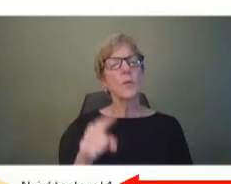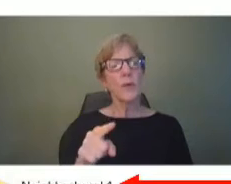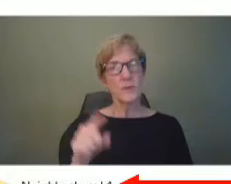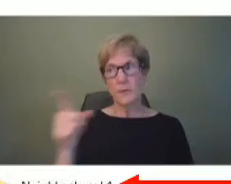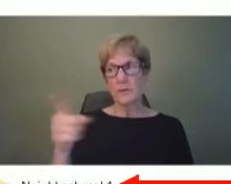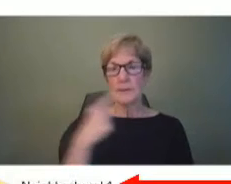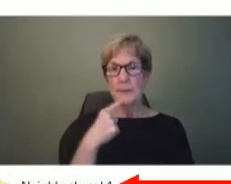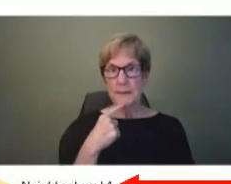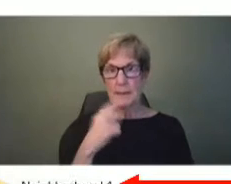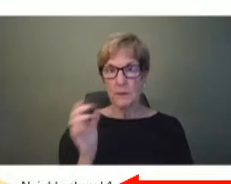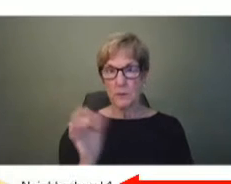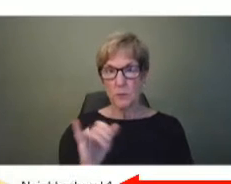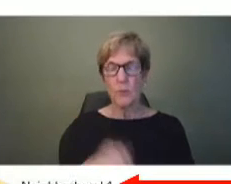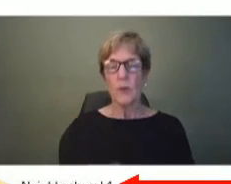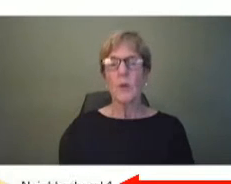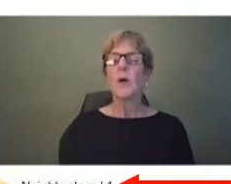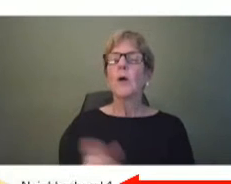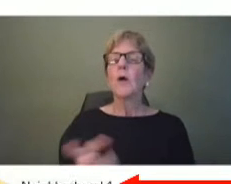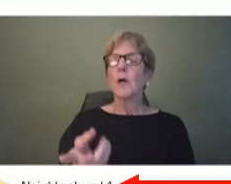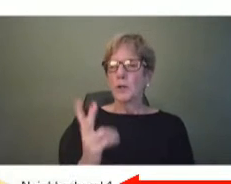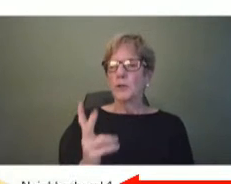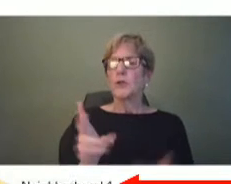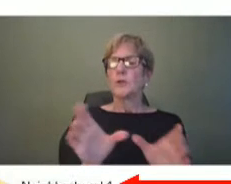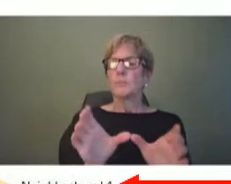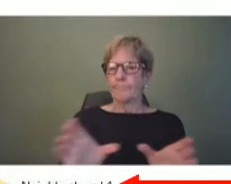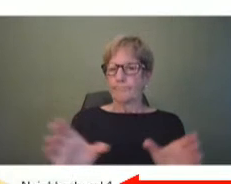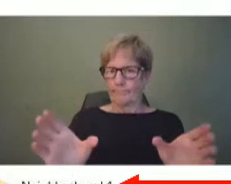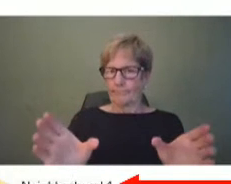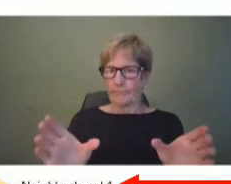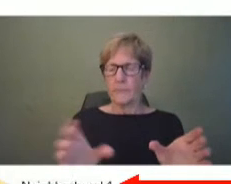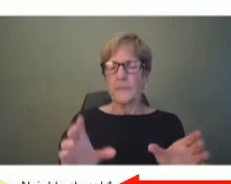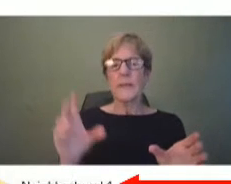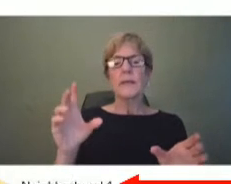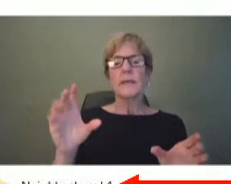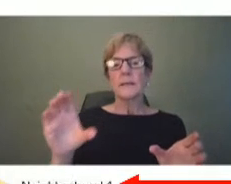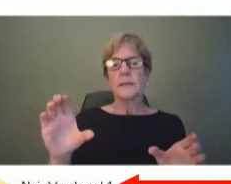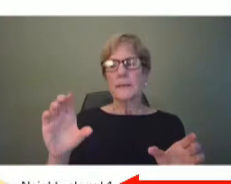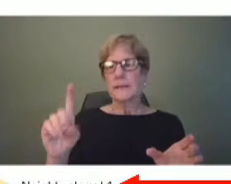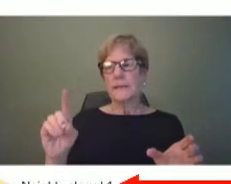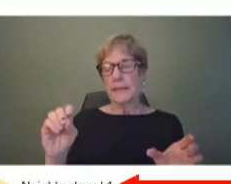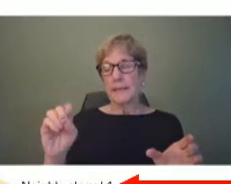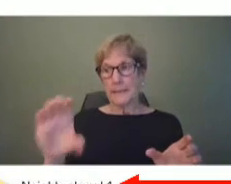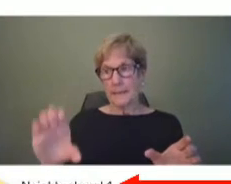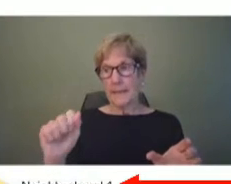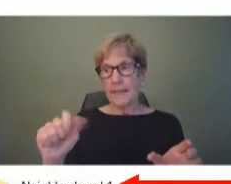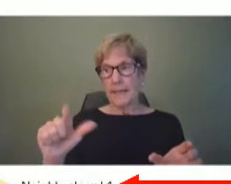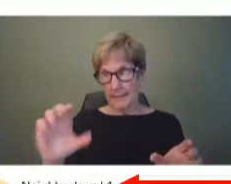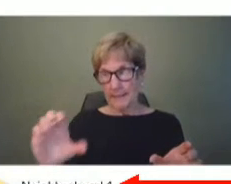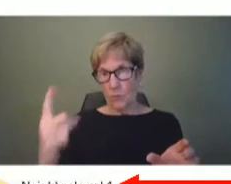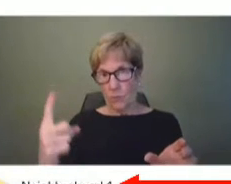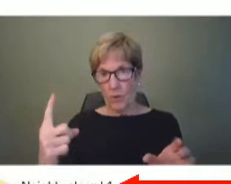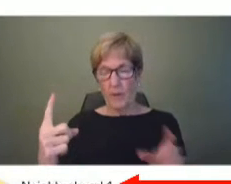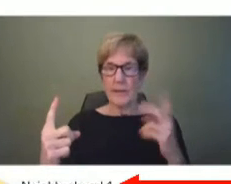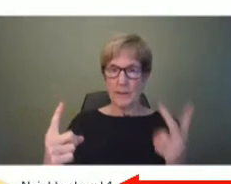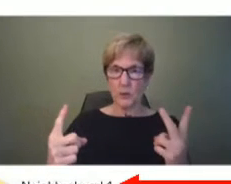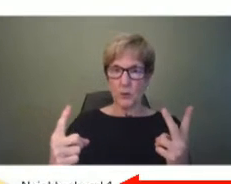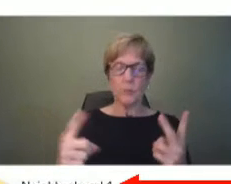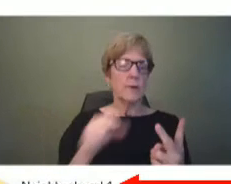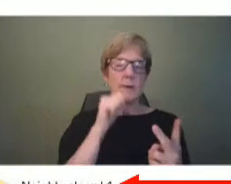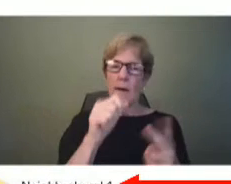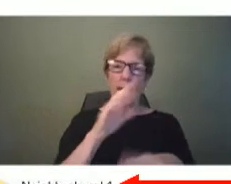too there are two flavors of community activity centers cac1 and CAC 2 now that's not shown on the 20 240 policy